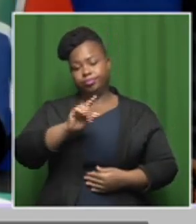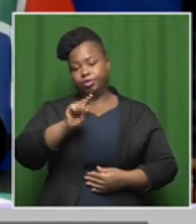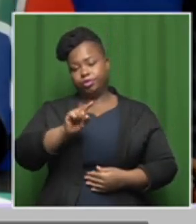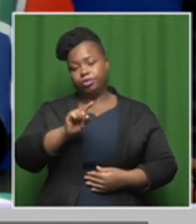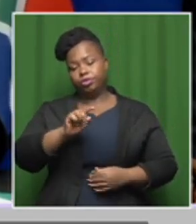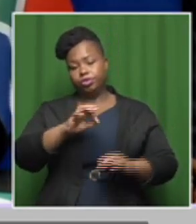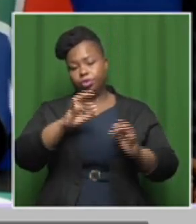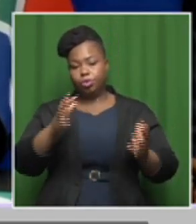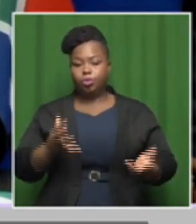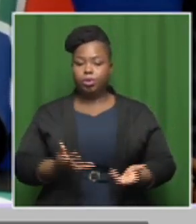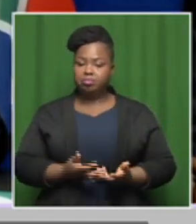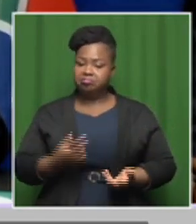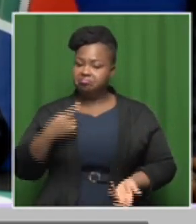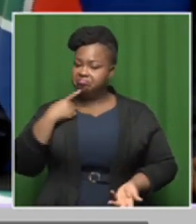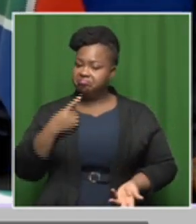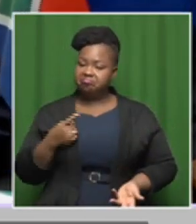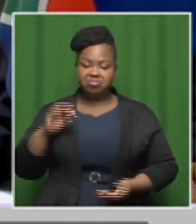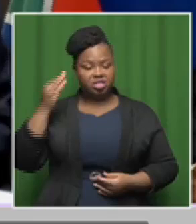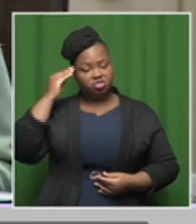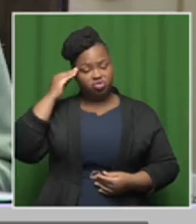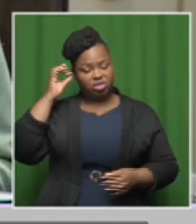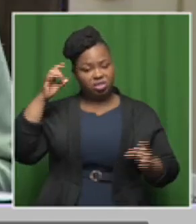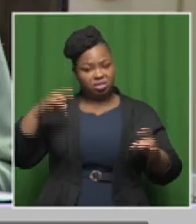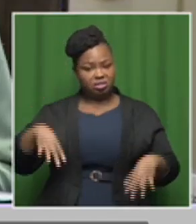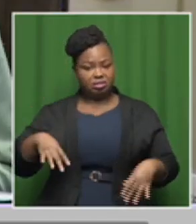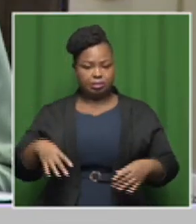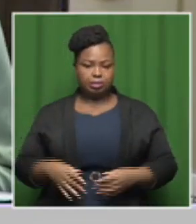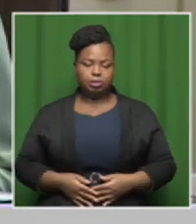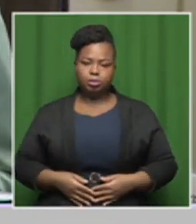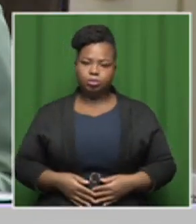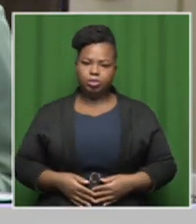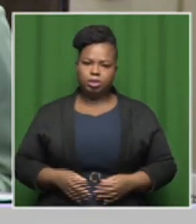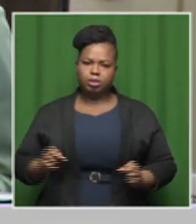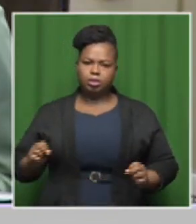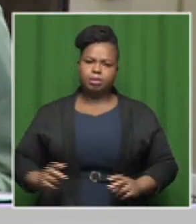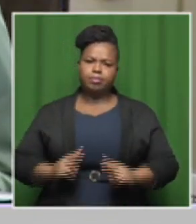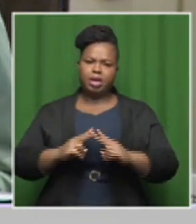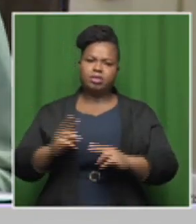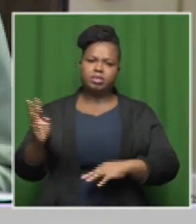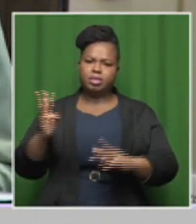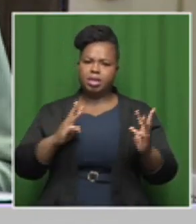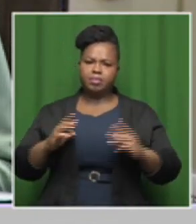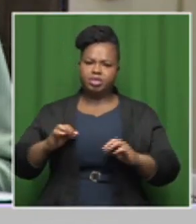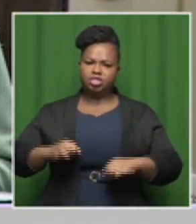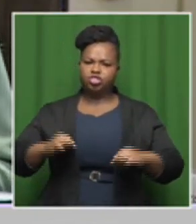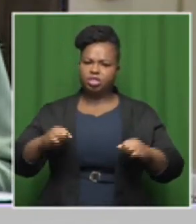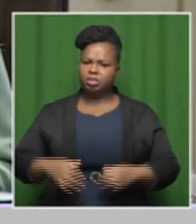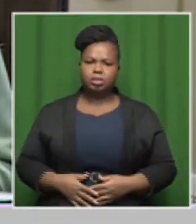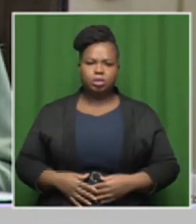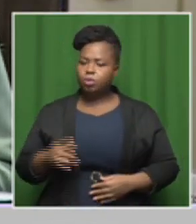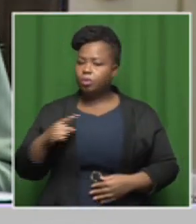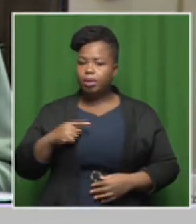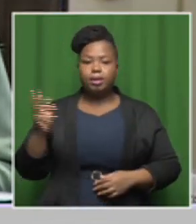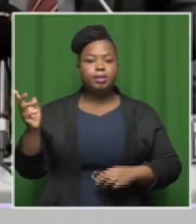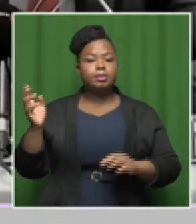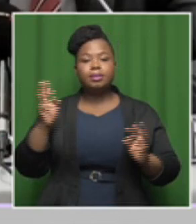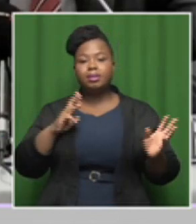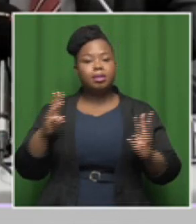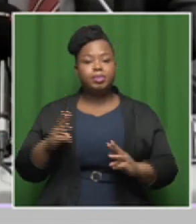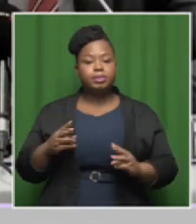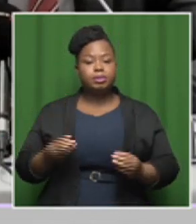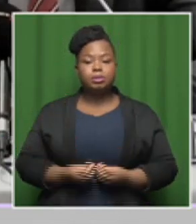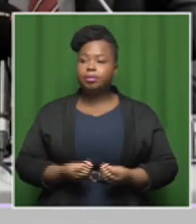world, saying it's not interested. And how does that affect the whole of humanity? Climate is not something that